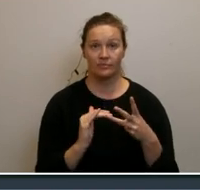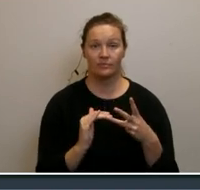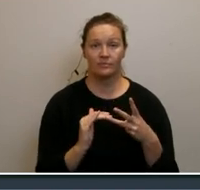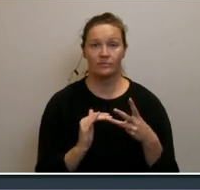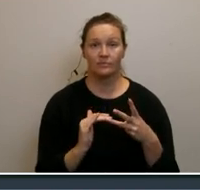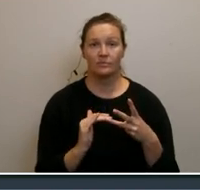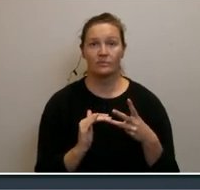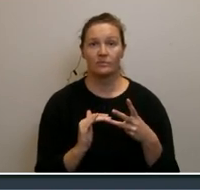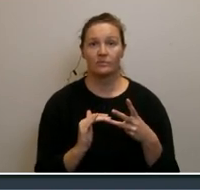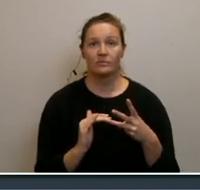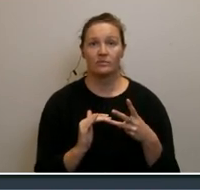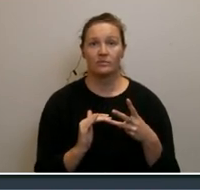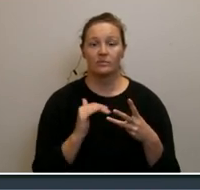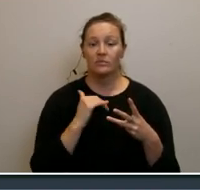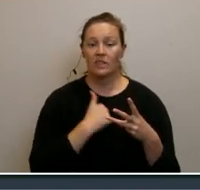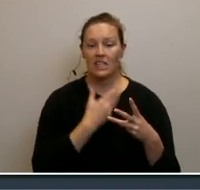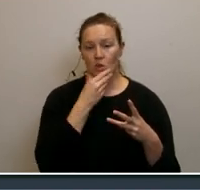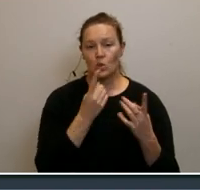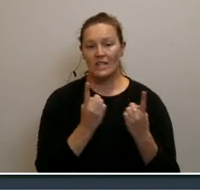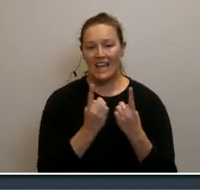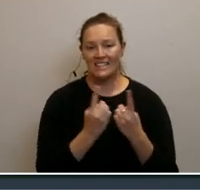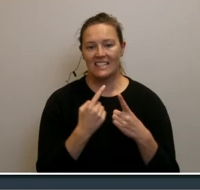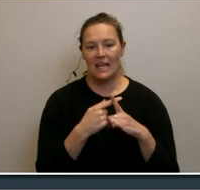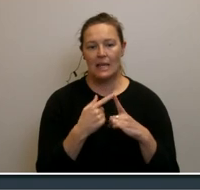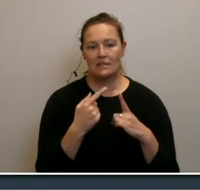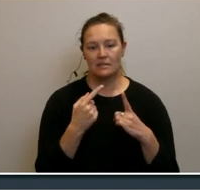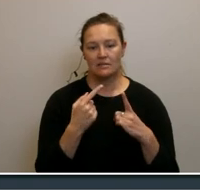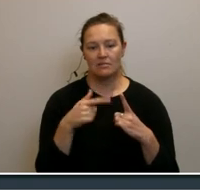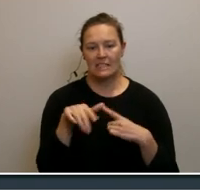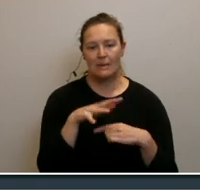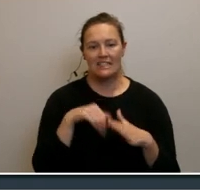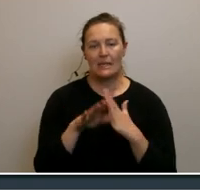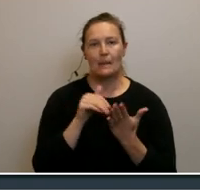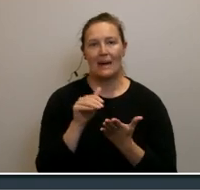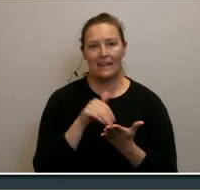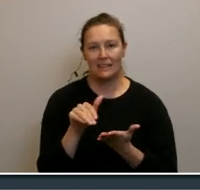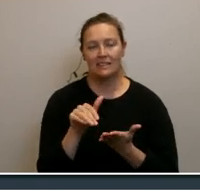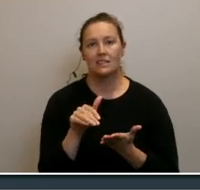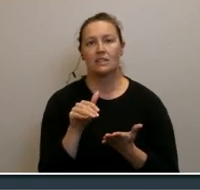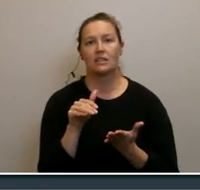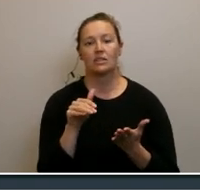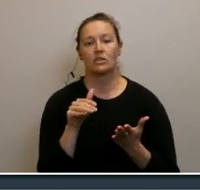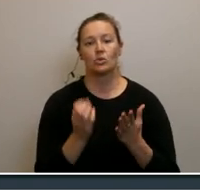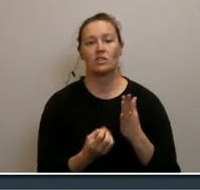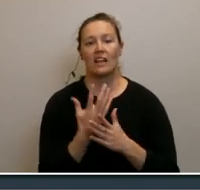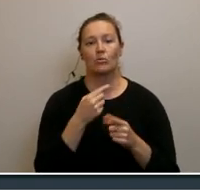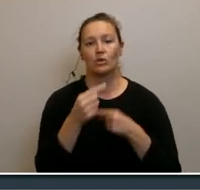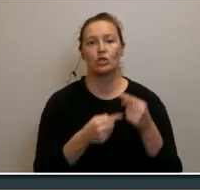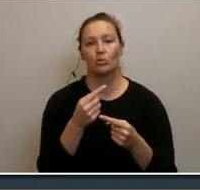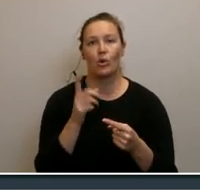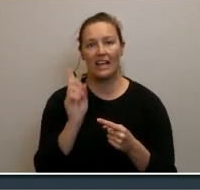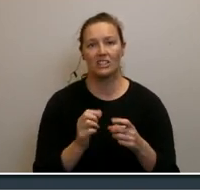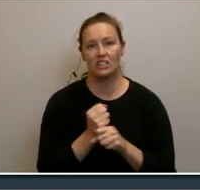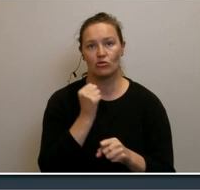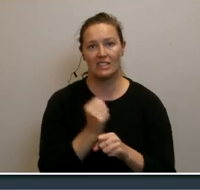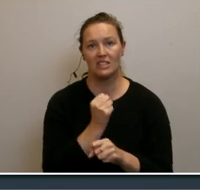take steps to use its assets and market presence to develop renewable electricity generation